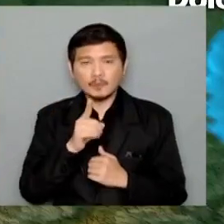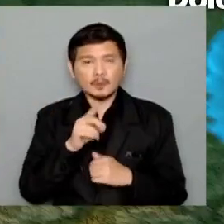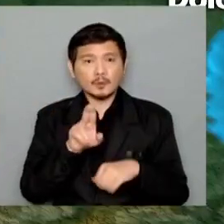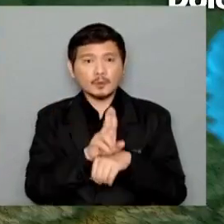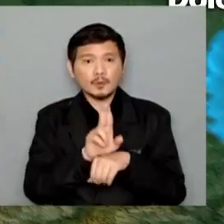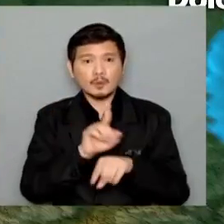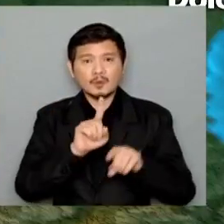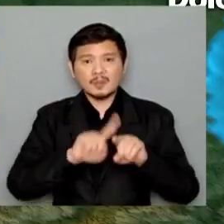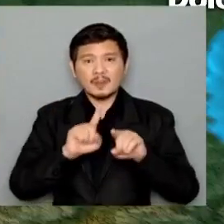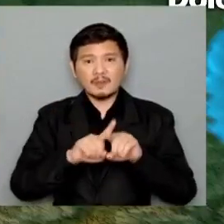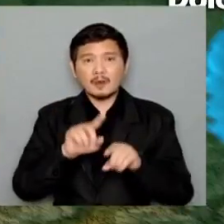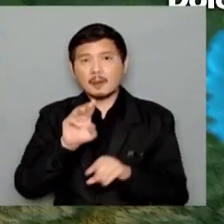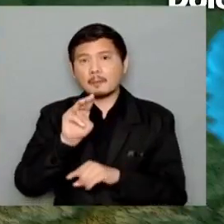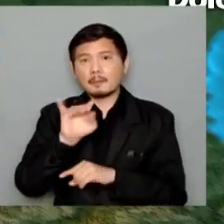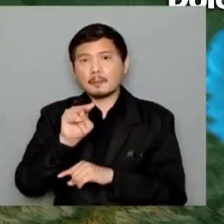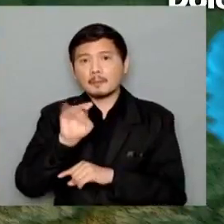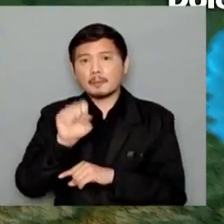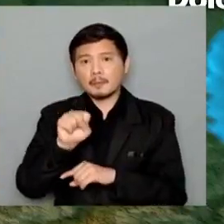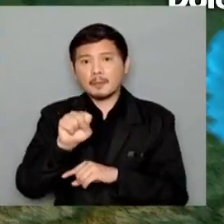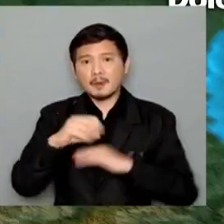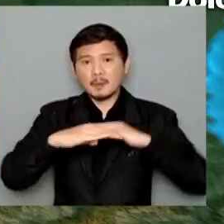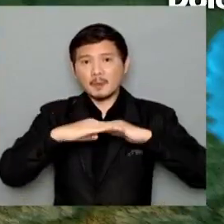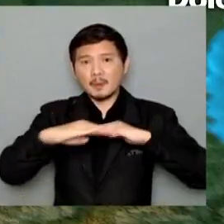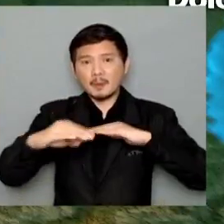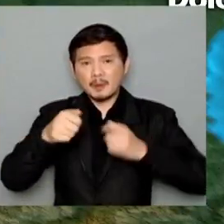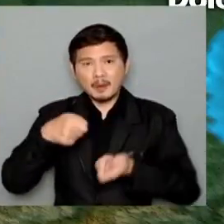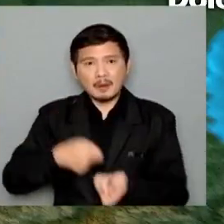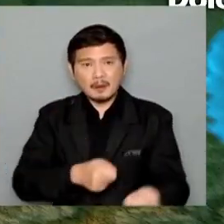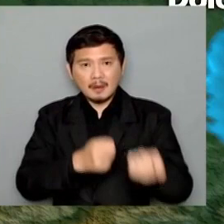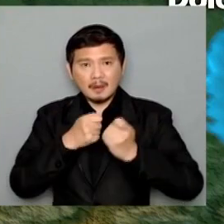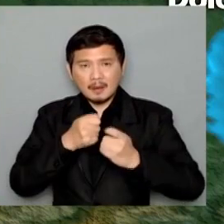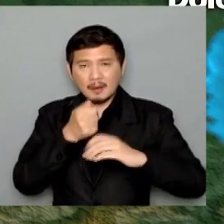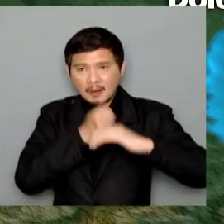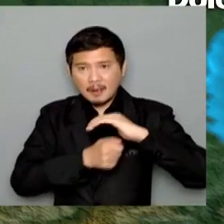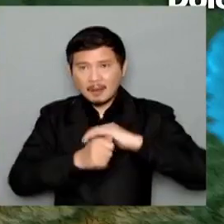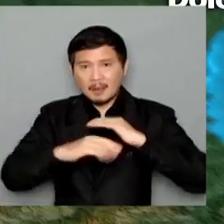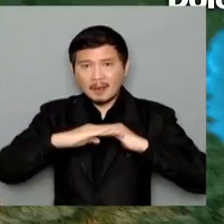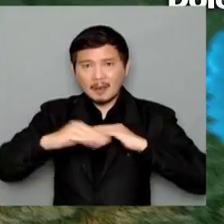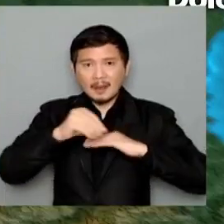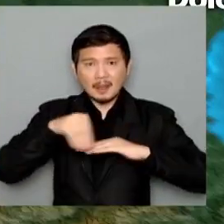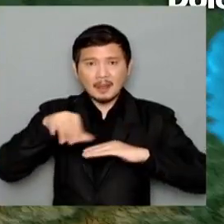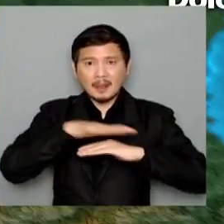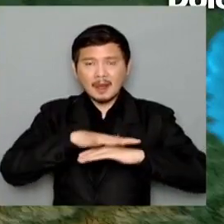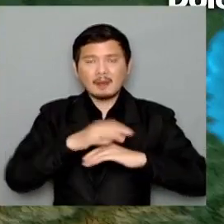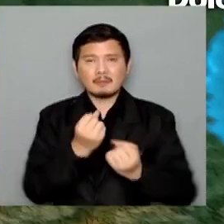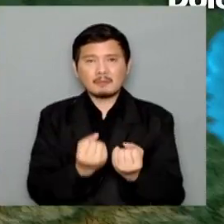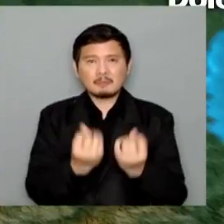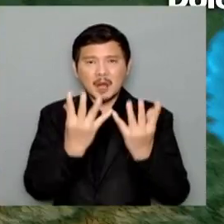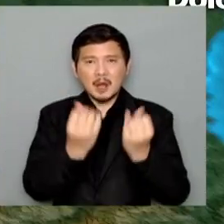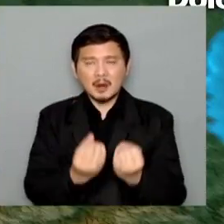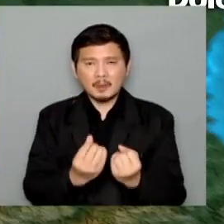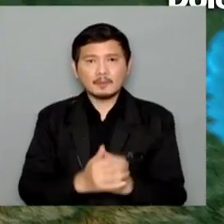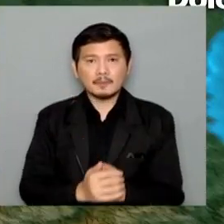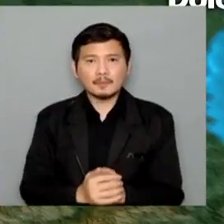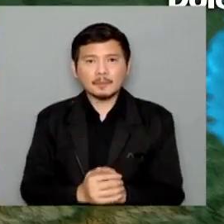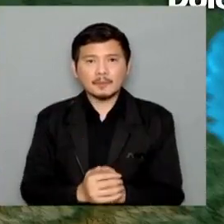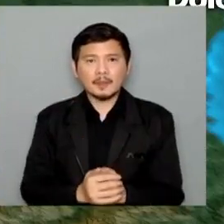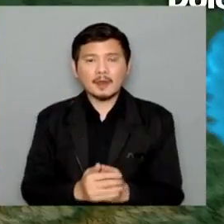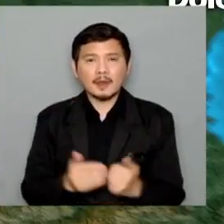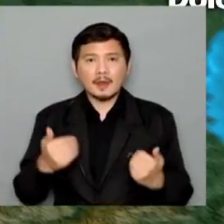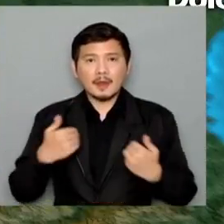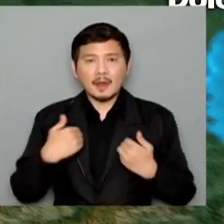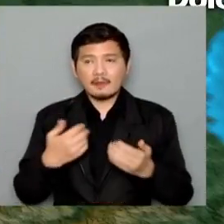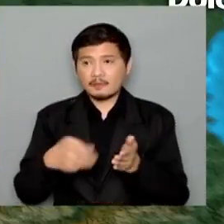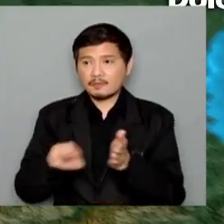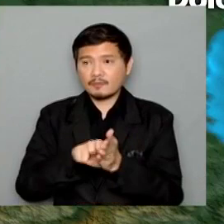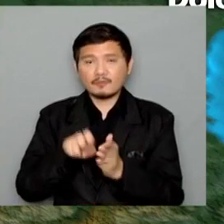by communist rebels. The wounded soldiers were evacuated from the area by helicopters and are now at the Eastern Visayas Regional Medical